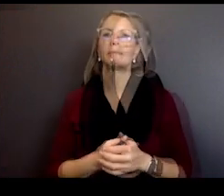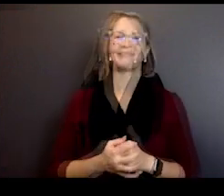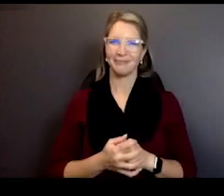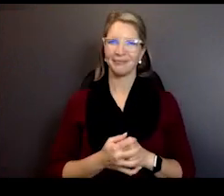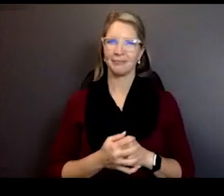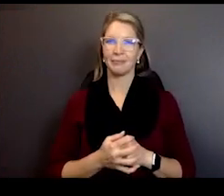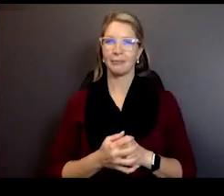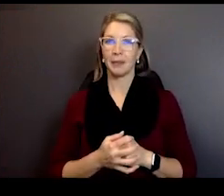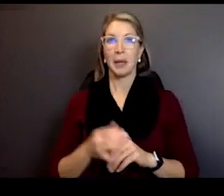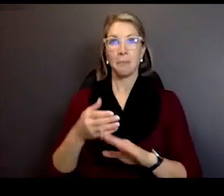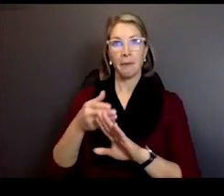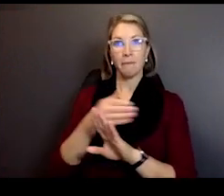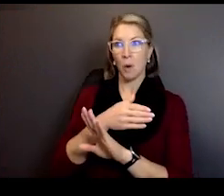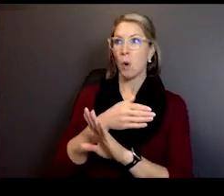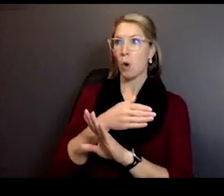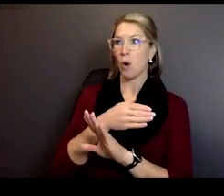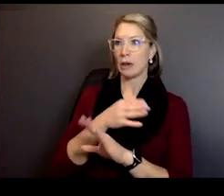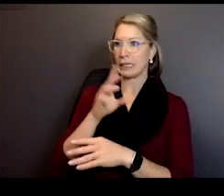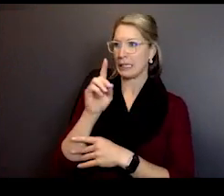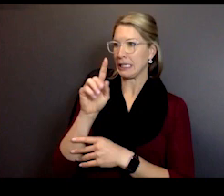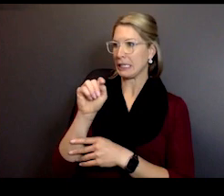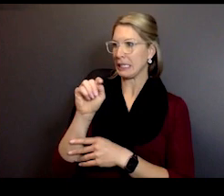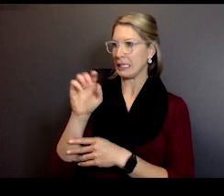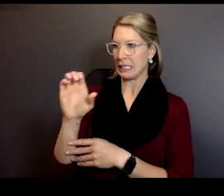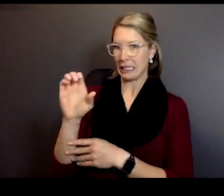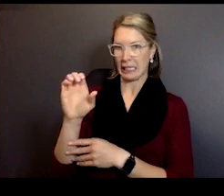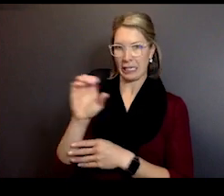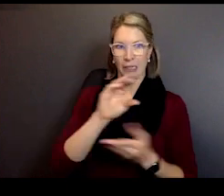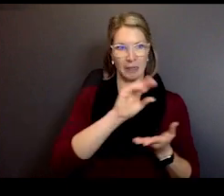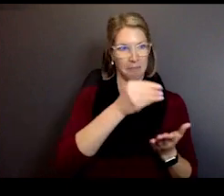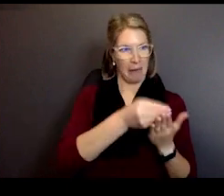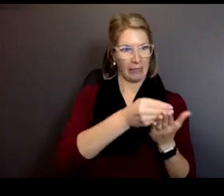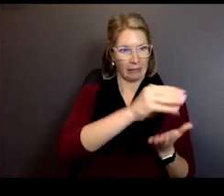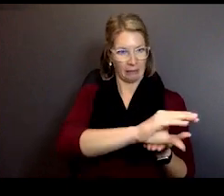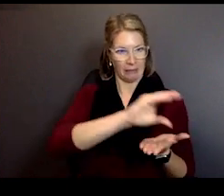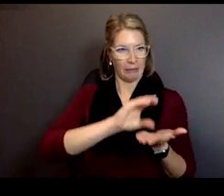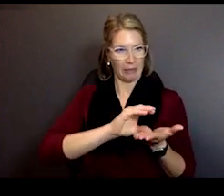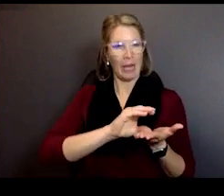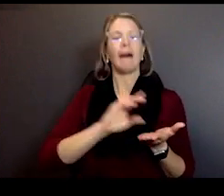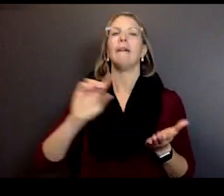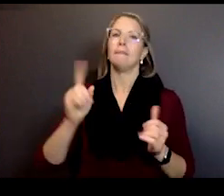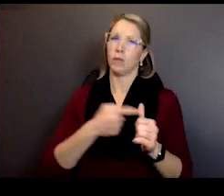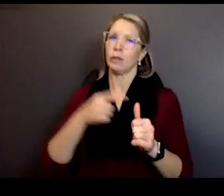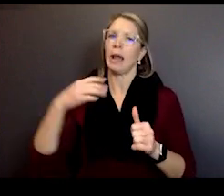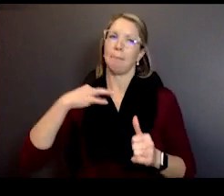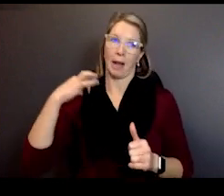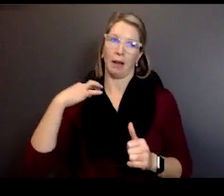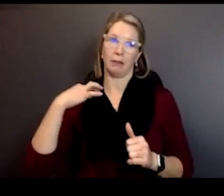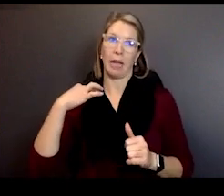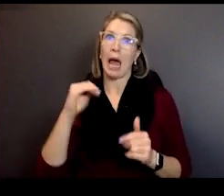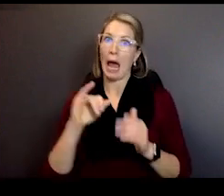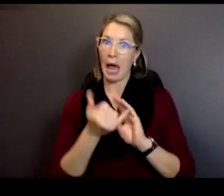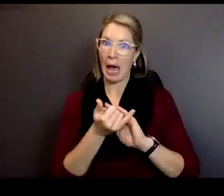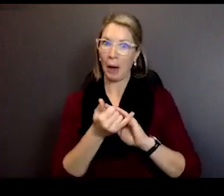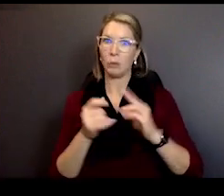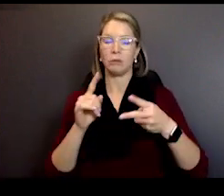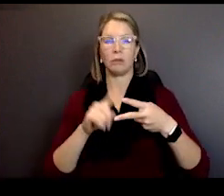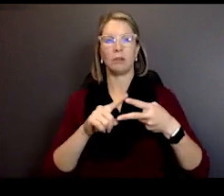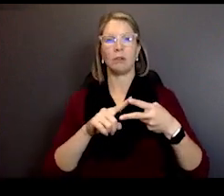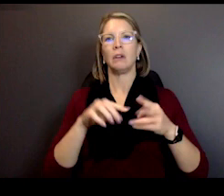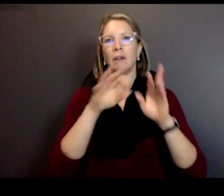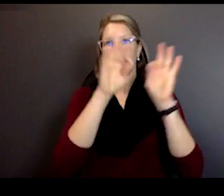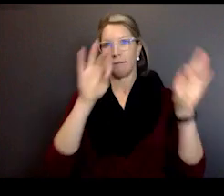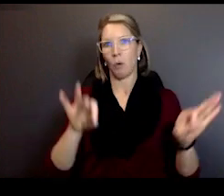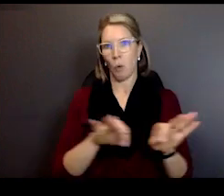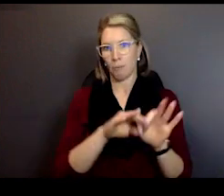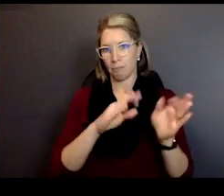In order to receive the DTC, your patient must apply for it. There are two ways to do this. They can manually